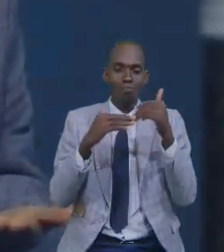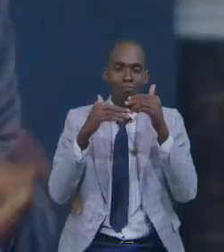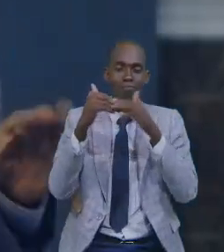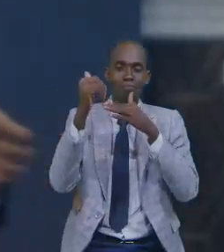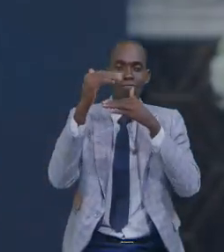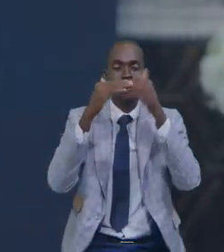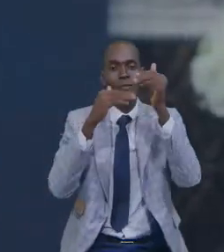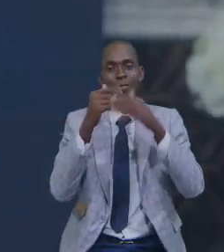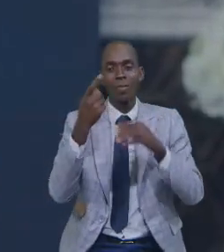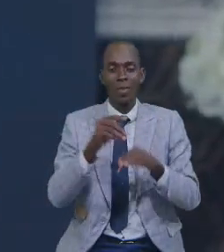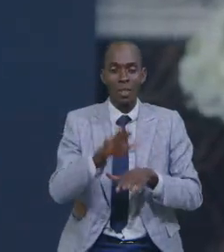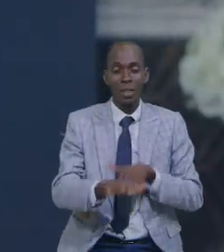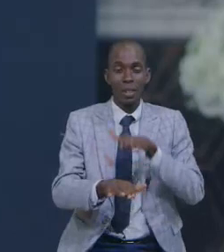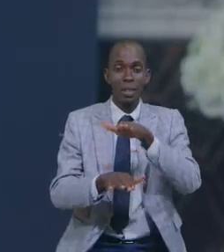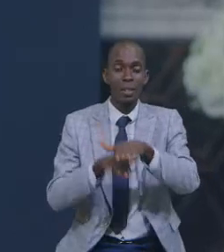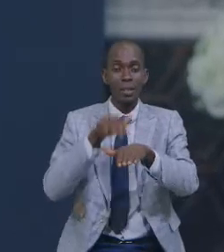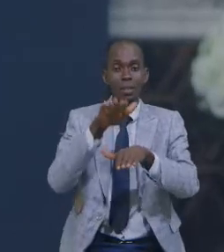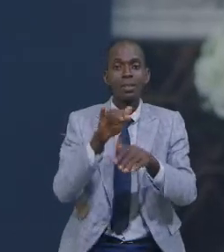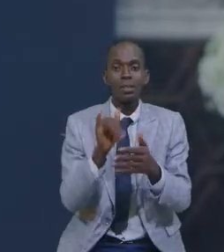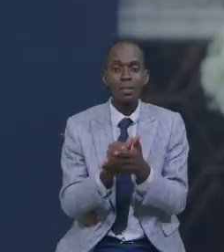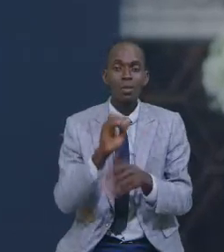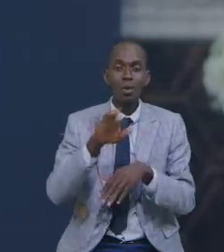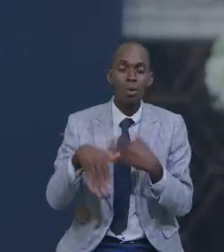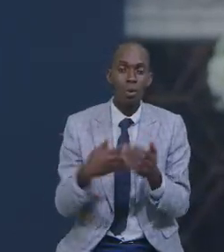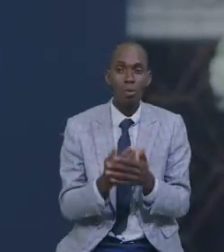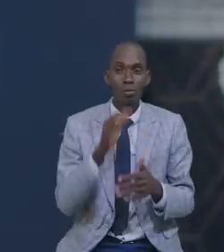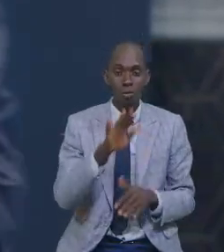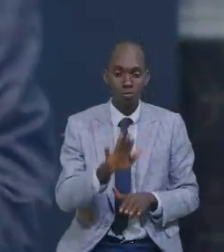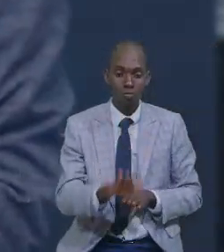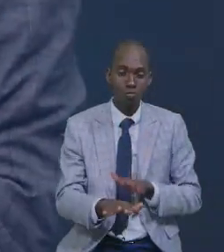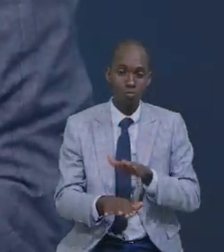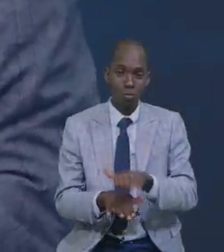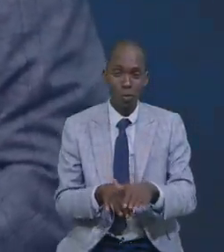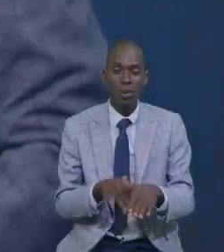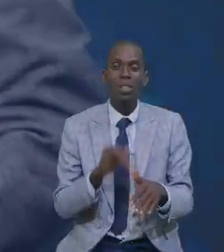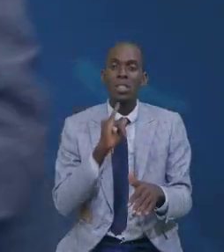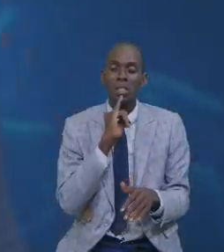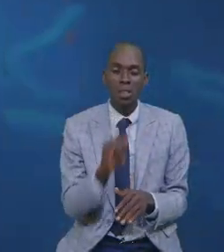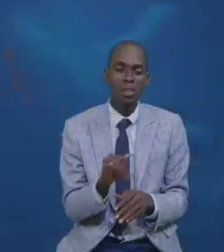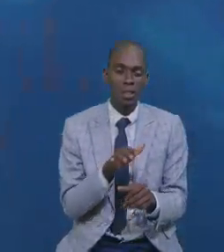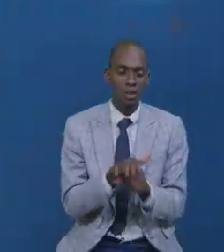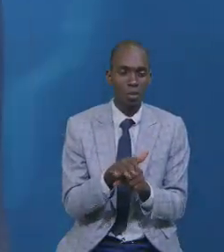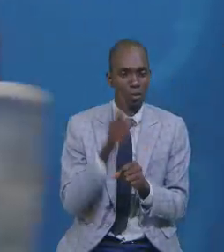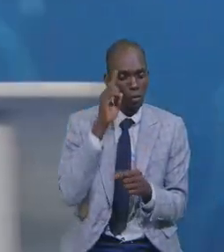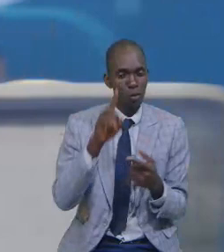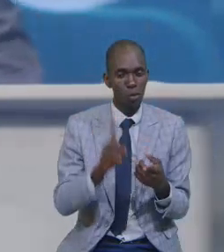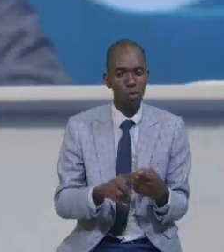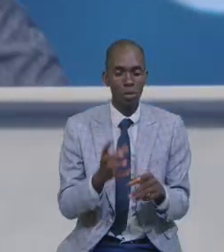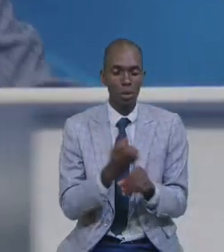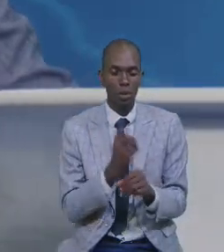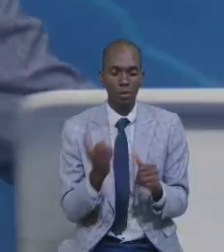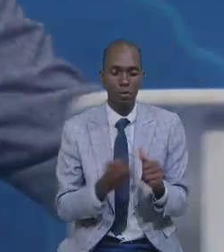staircase that each step is small enough for you to take step one, and then step